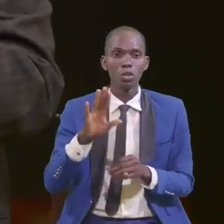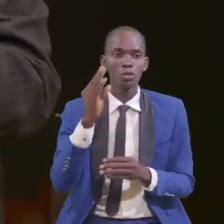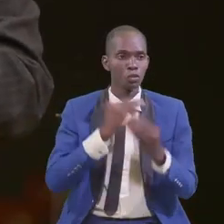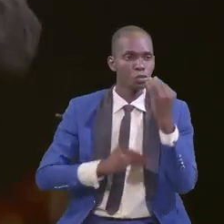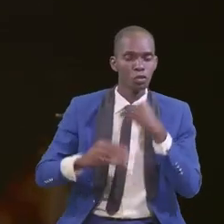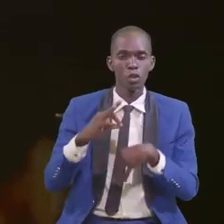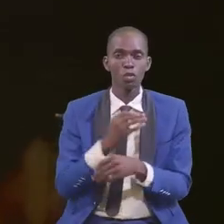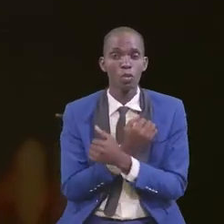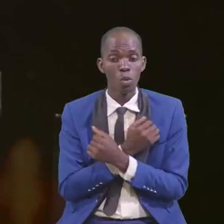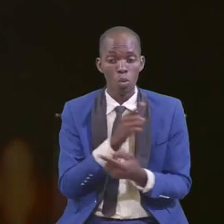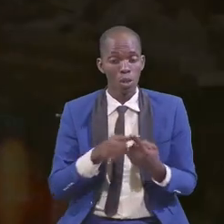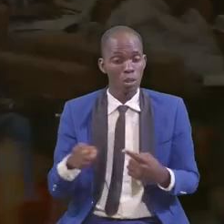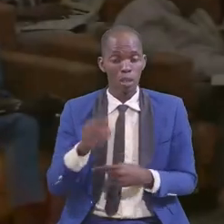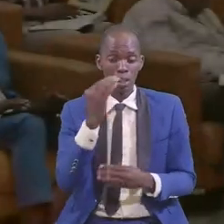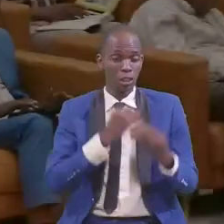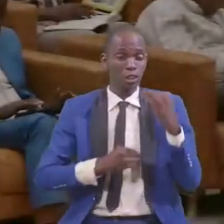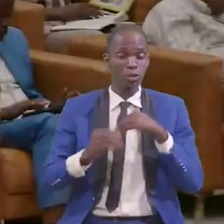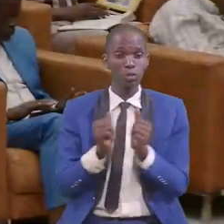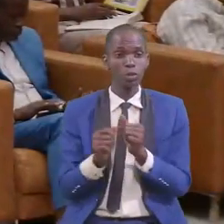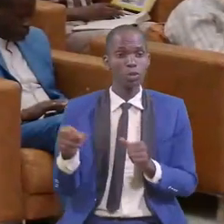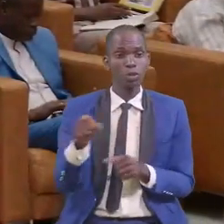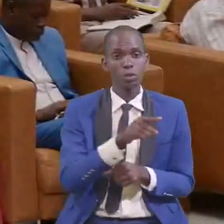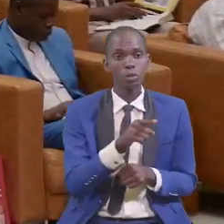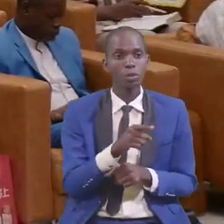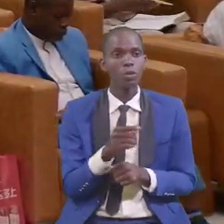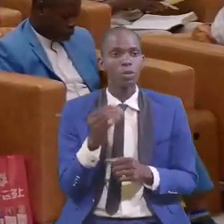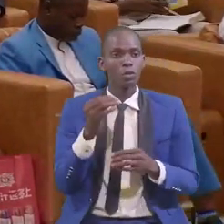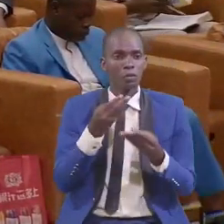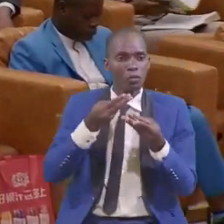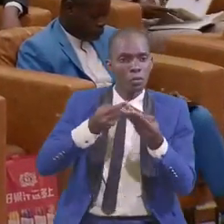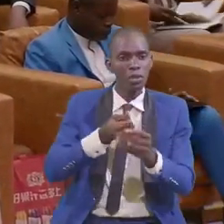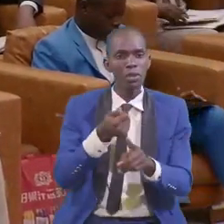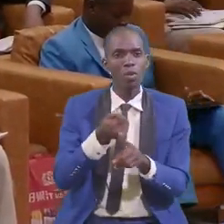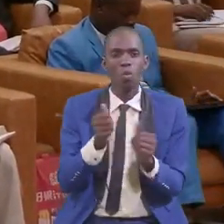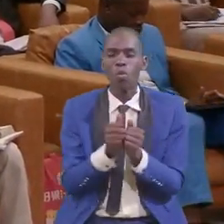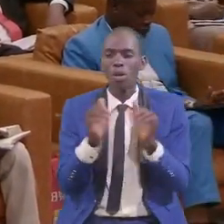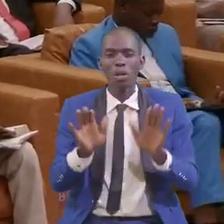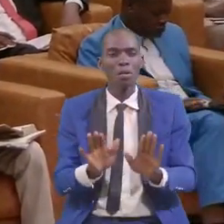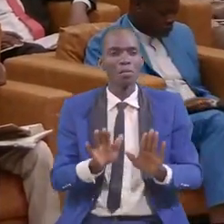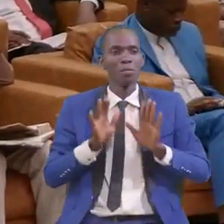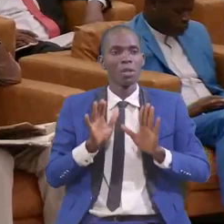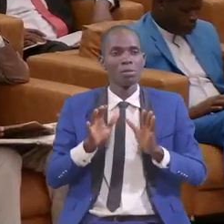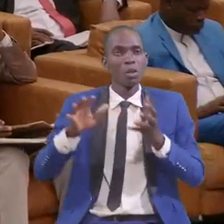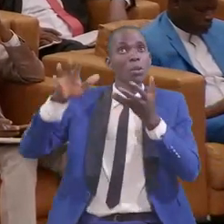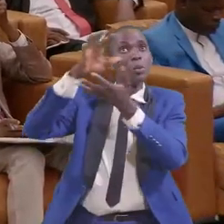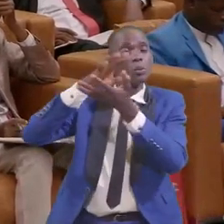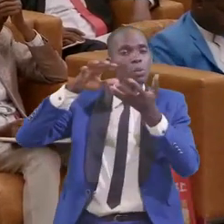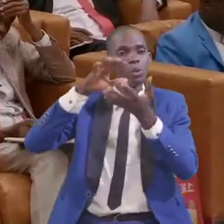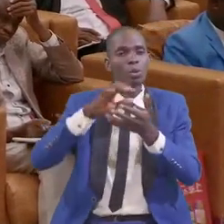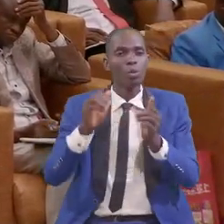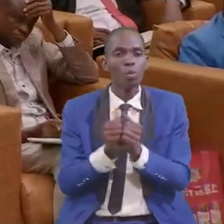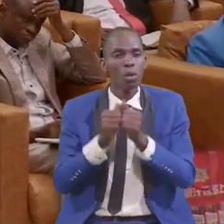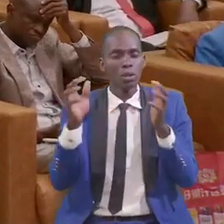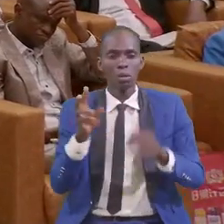you, feeding themselves without fear, clouds they are, without